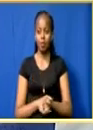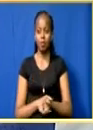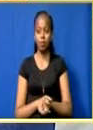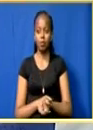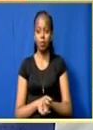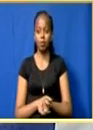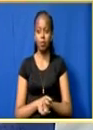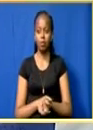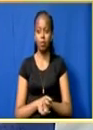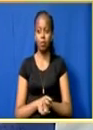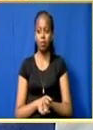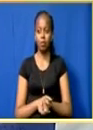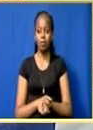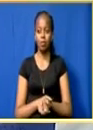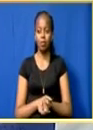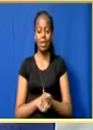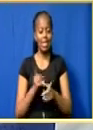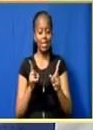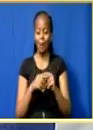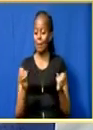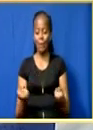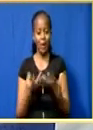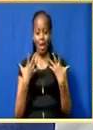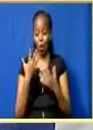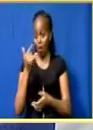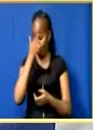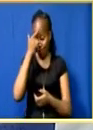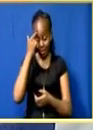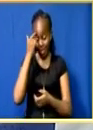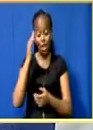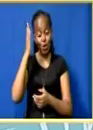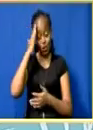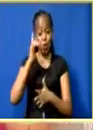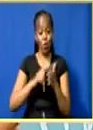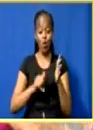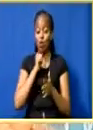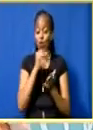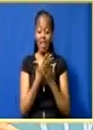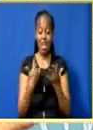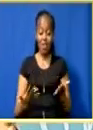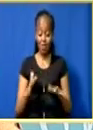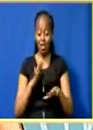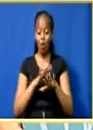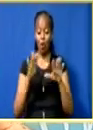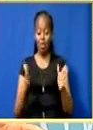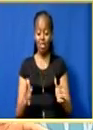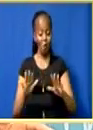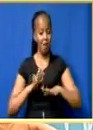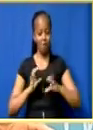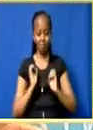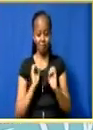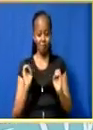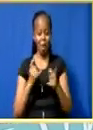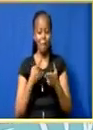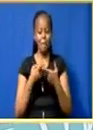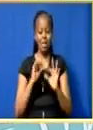Well, it's like magic. You just put it. It's because, Shiko, you know, not everything can fit on our table it's here. It's true. Yes.